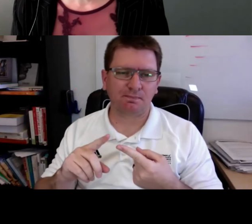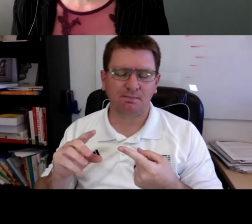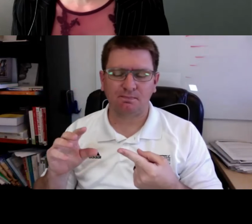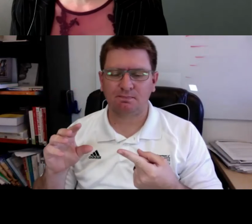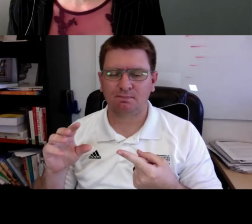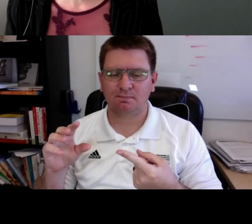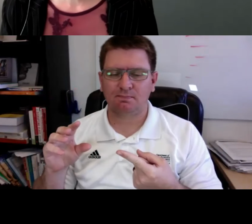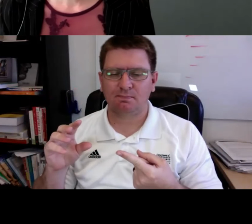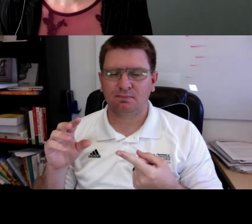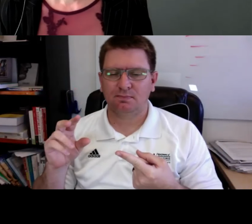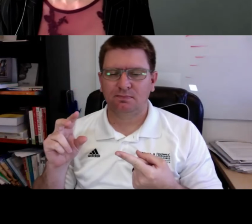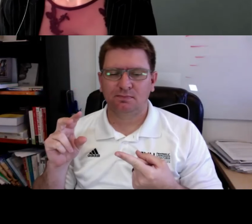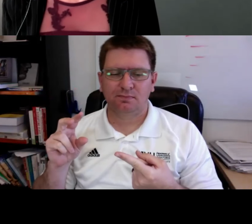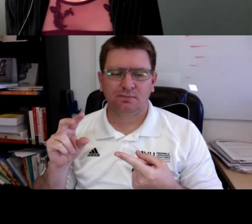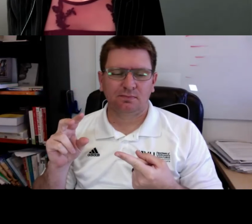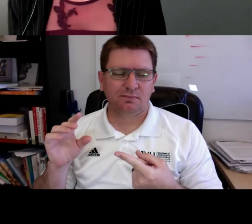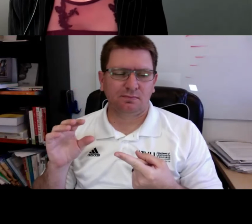that we've got.